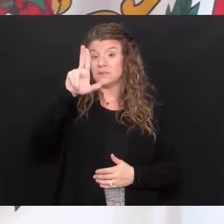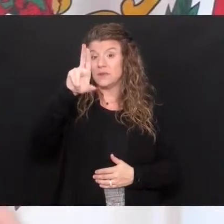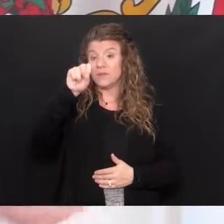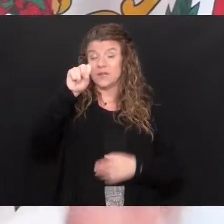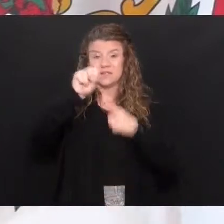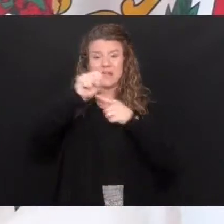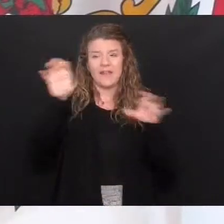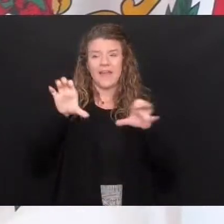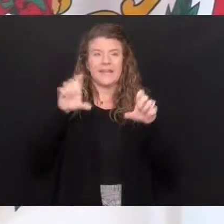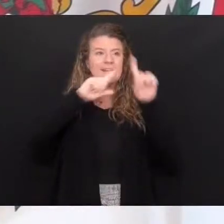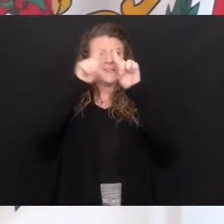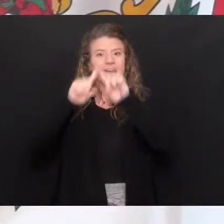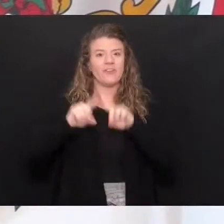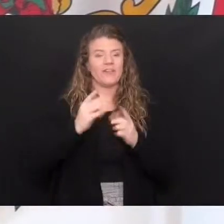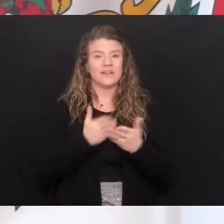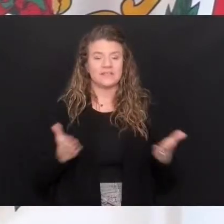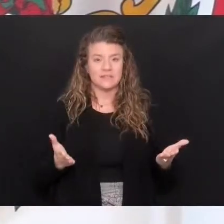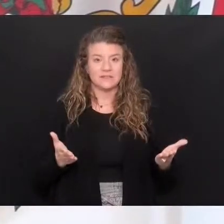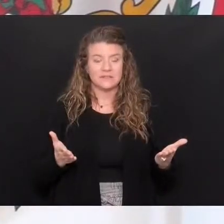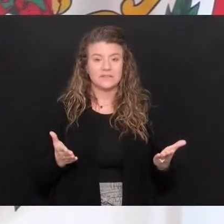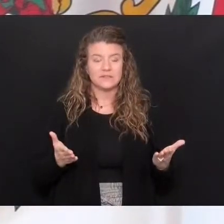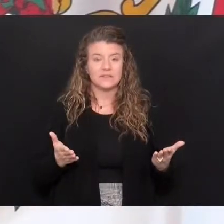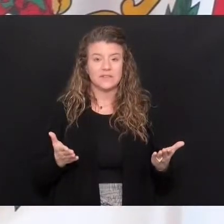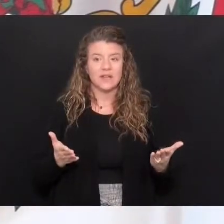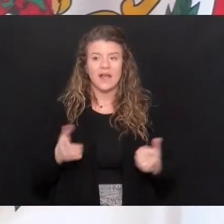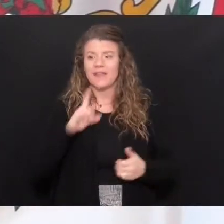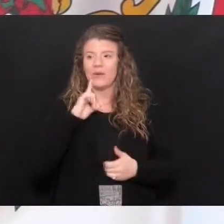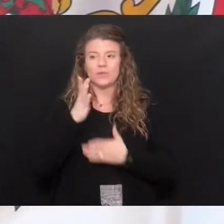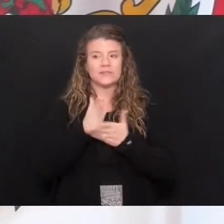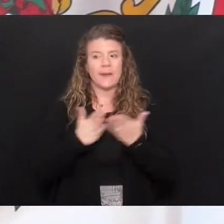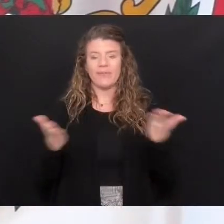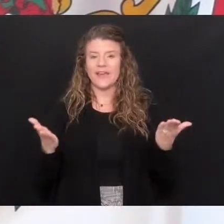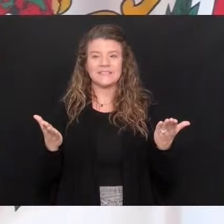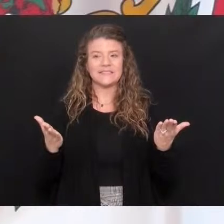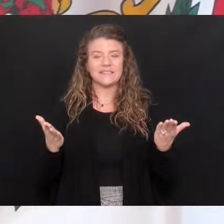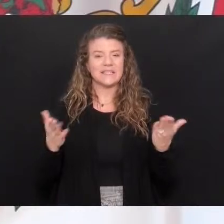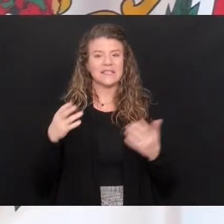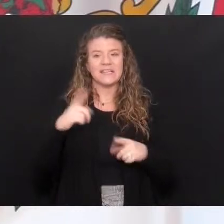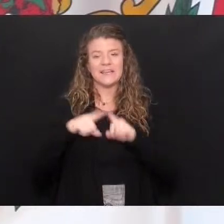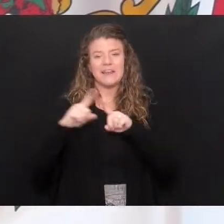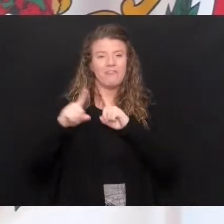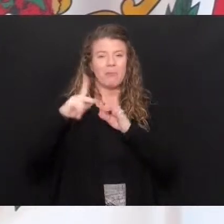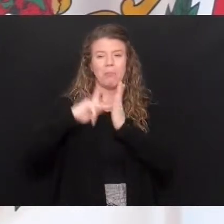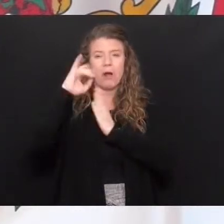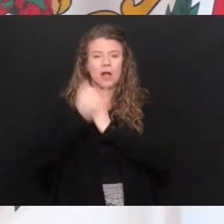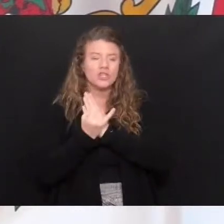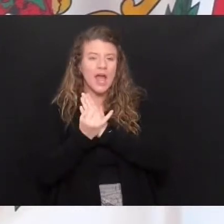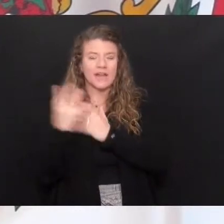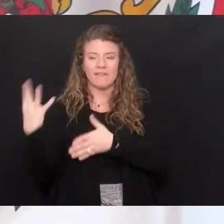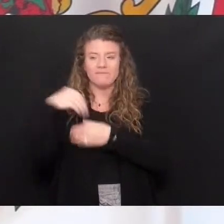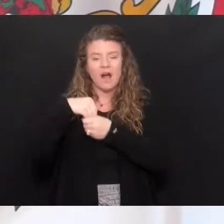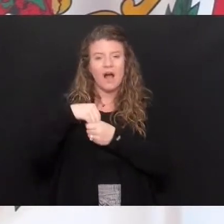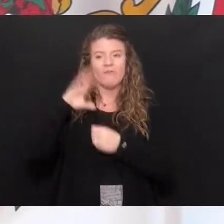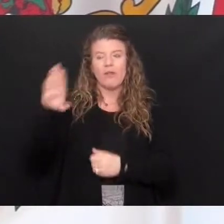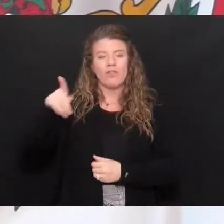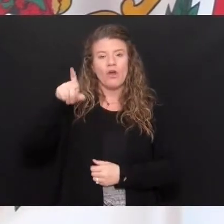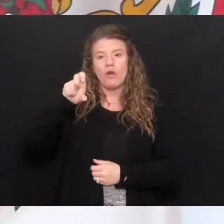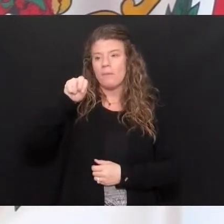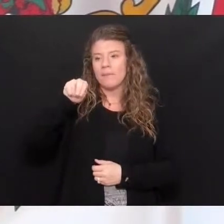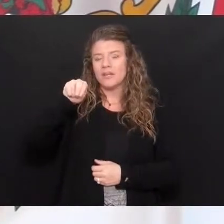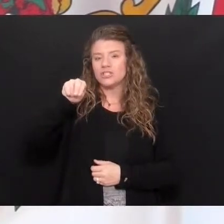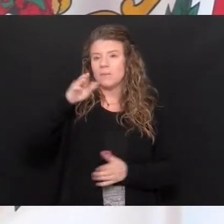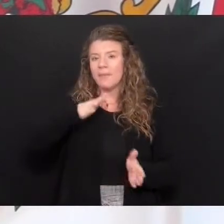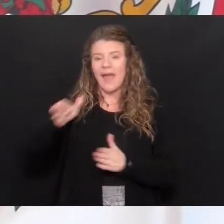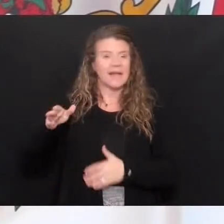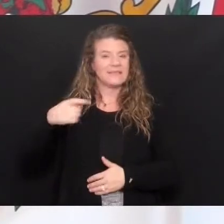all kinds of different things. You know, there was some things, pet projects and the pension plans and that kind of stuff that I was